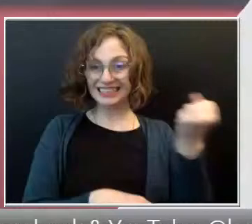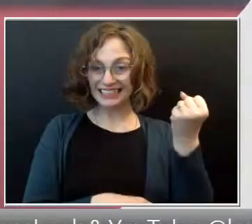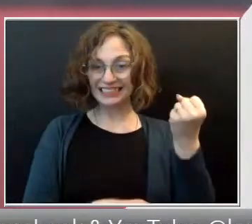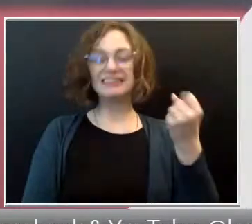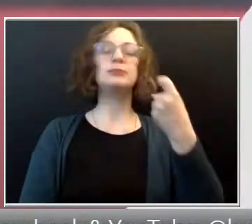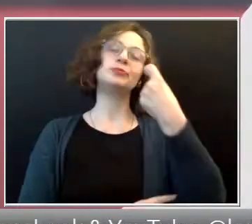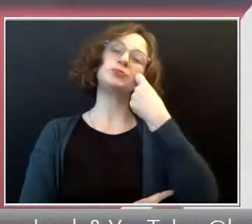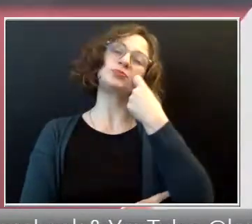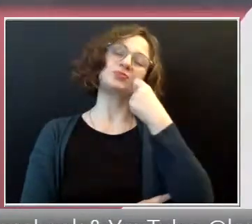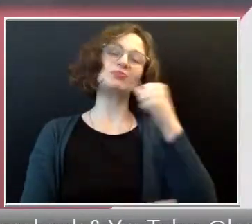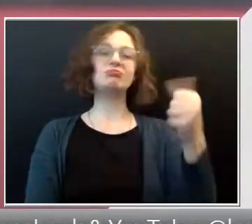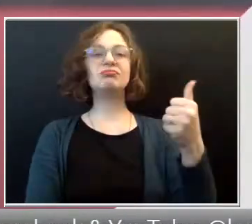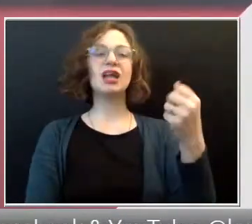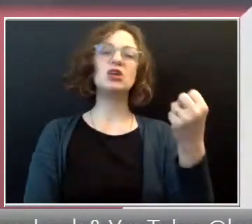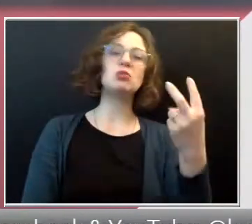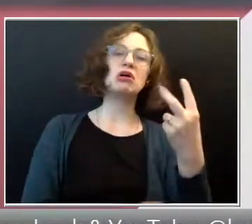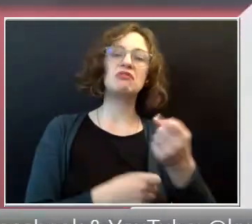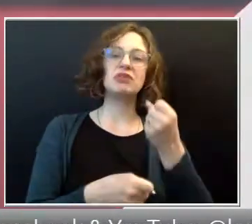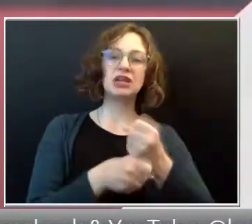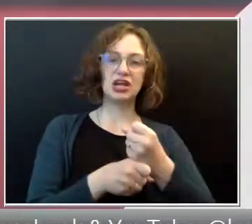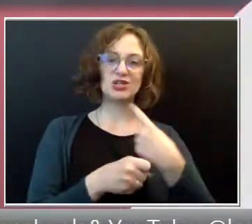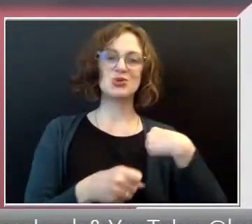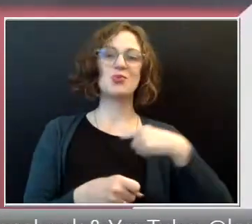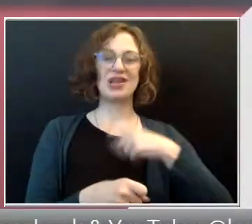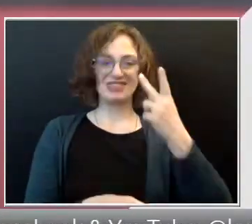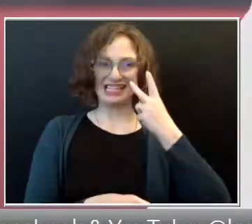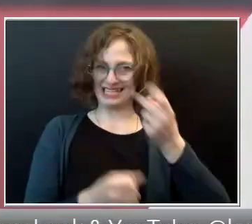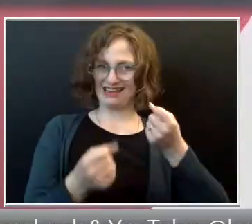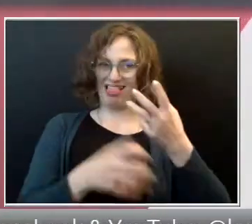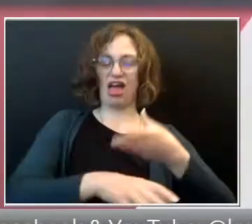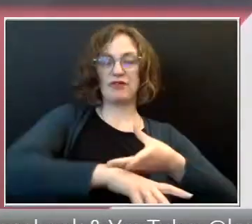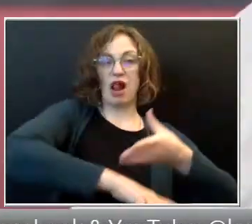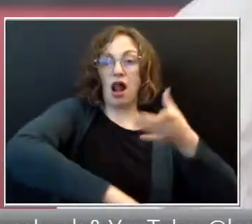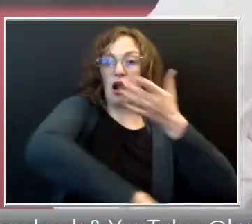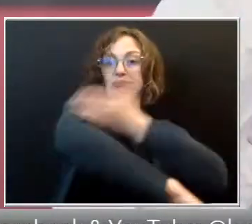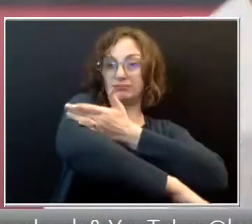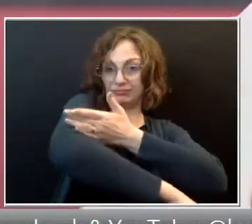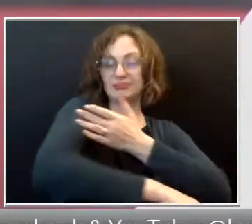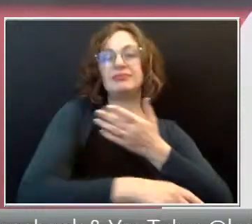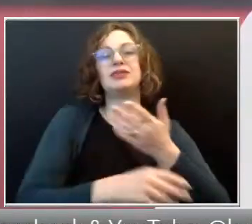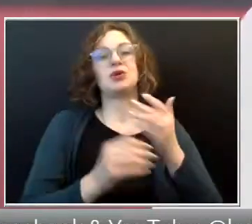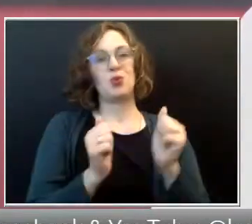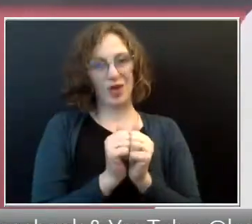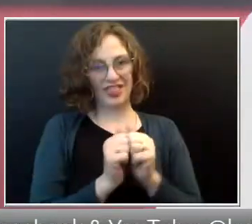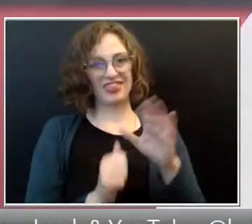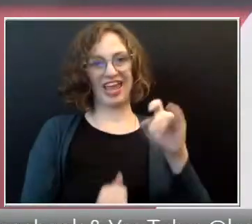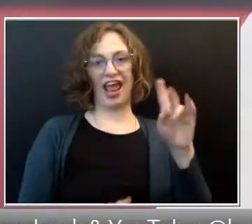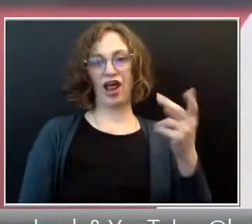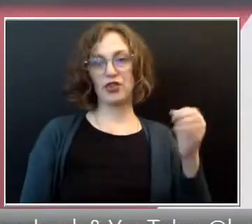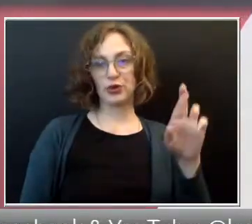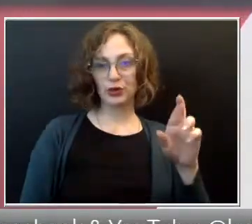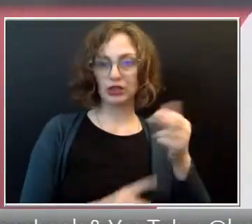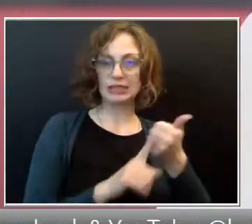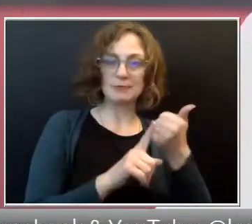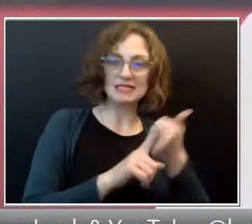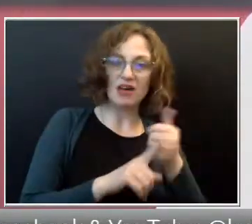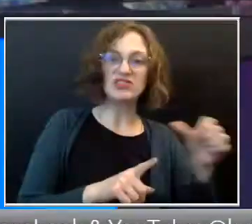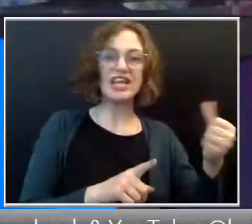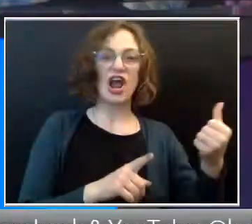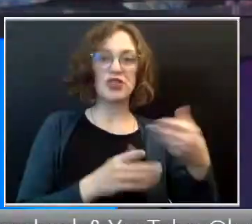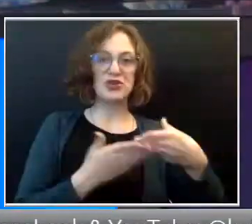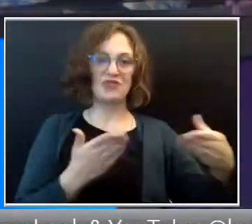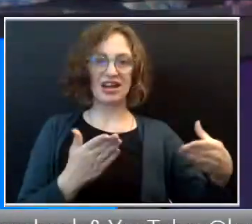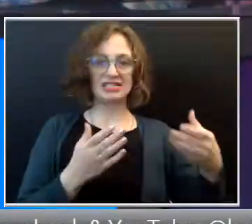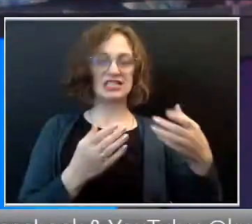had the most amount of advancements in these aspiration catheters and other devices to get into the brain to pull clots out. So